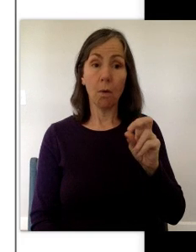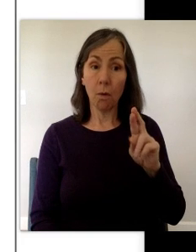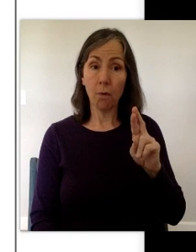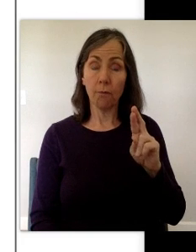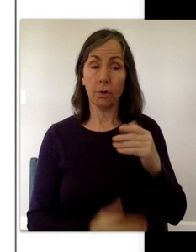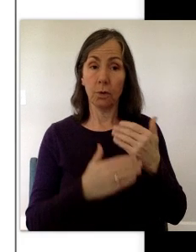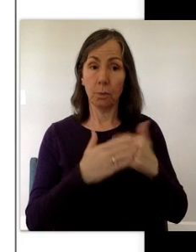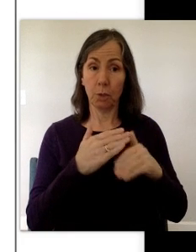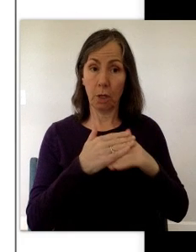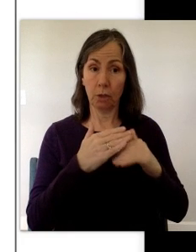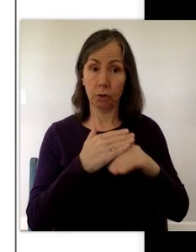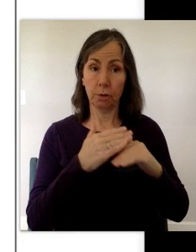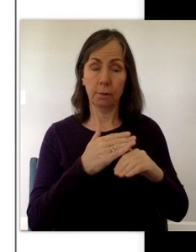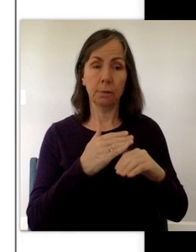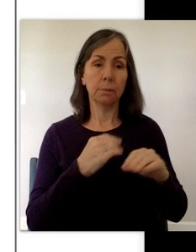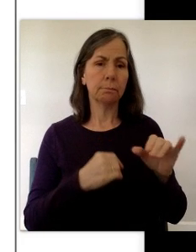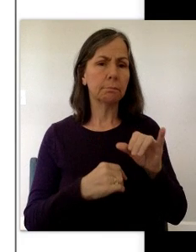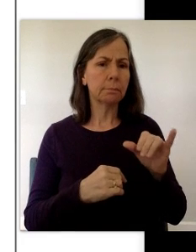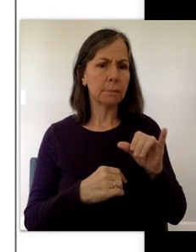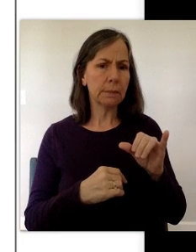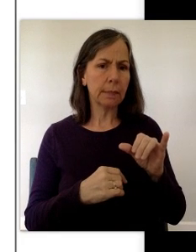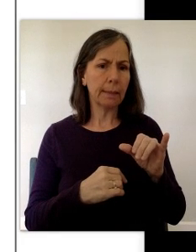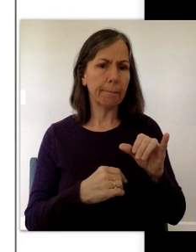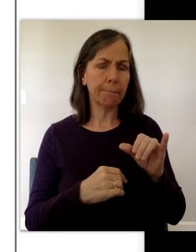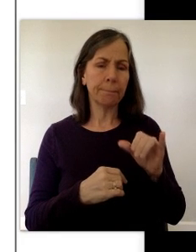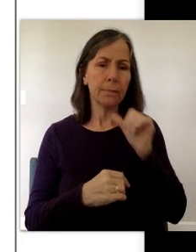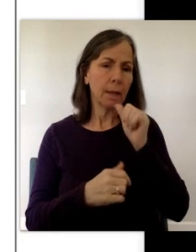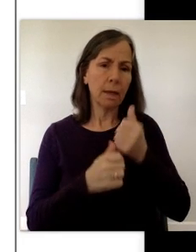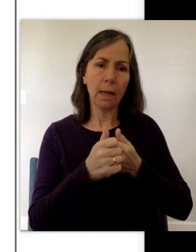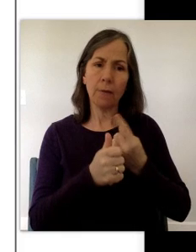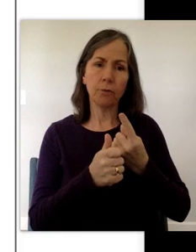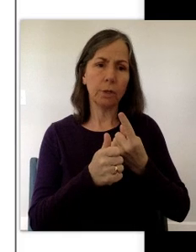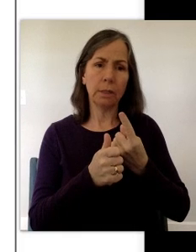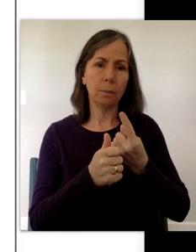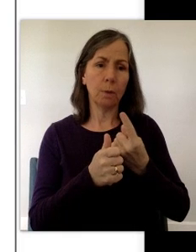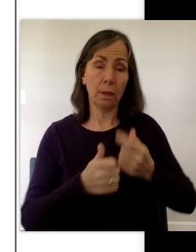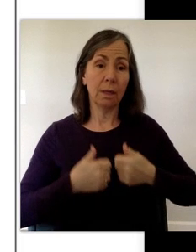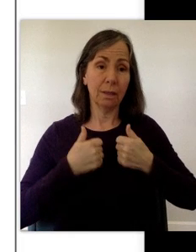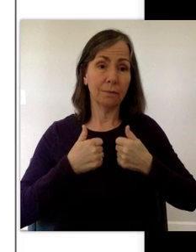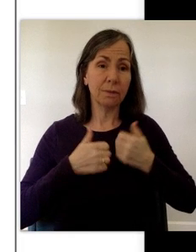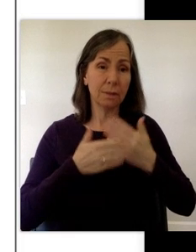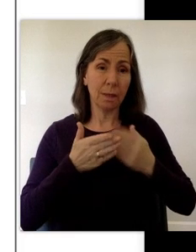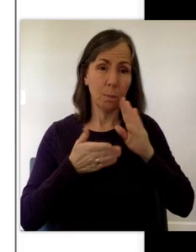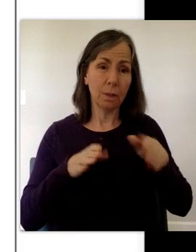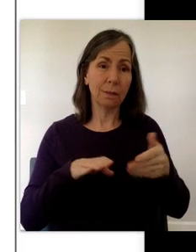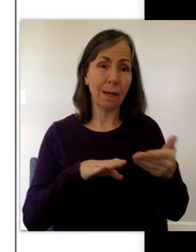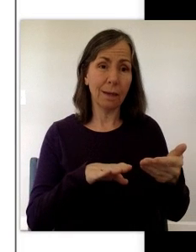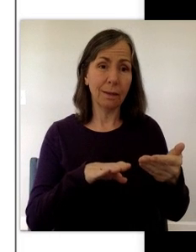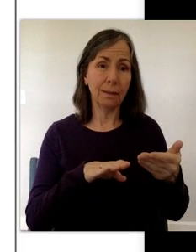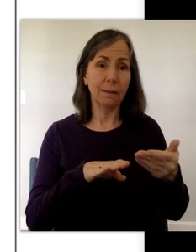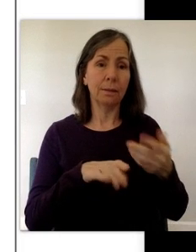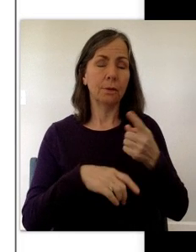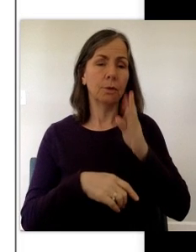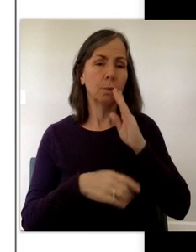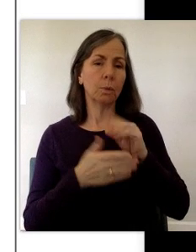Not every organism lives. So you'll write not all,